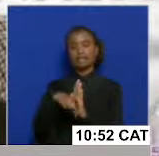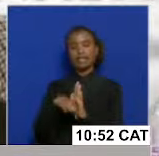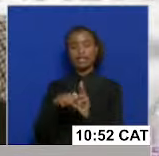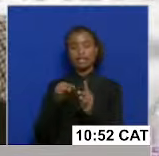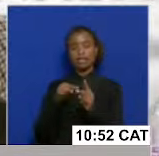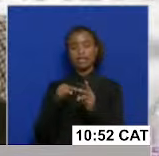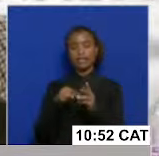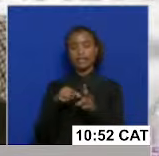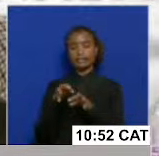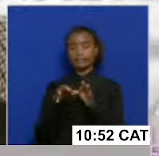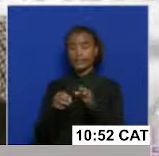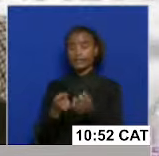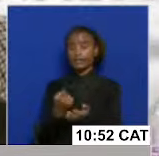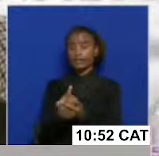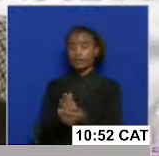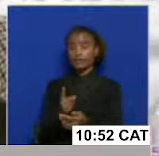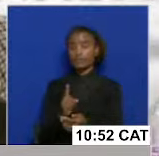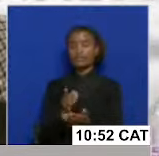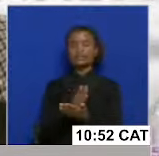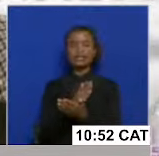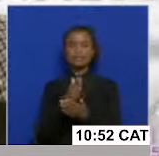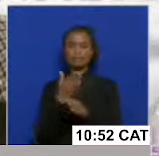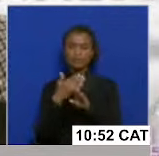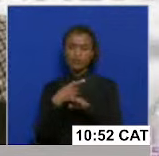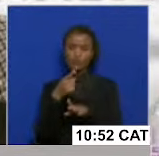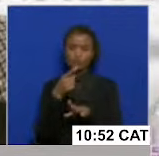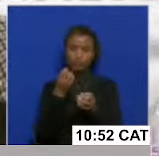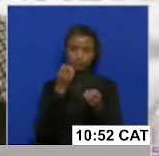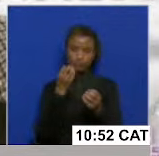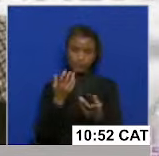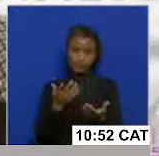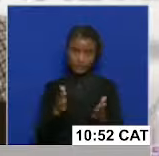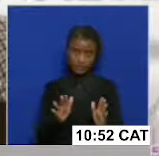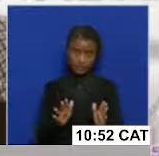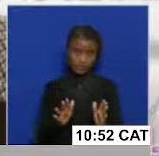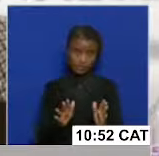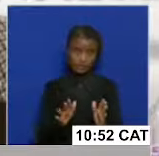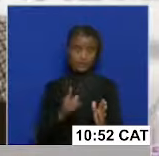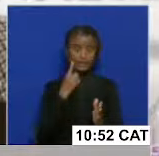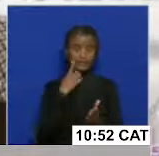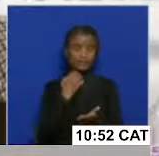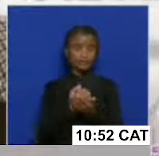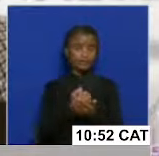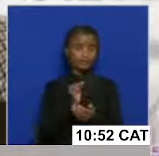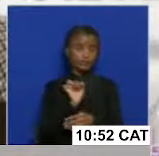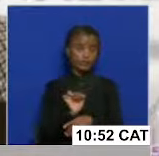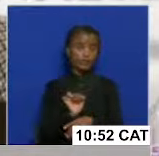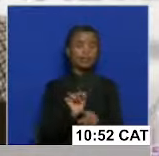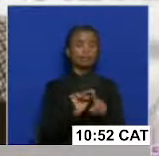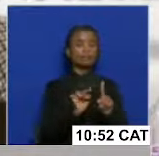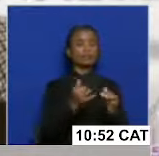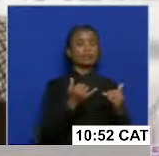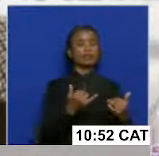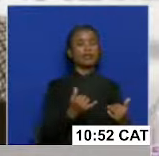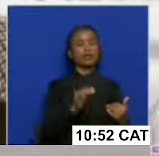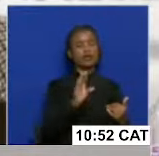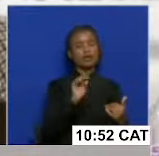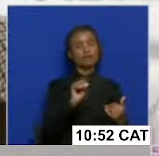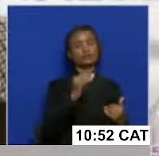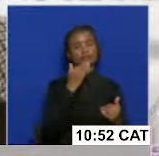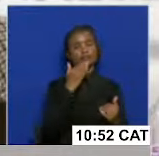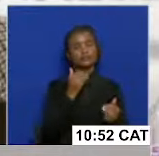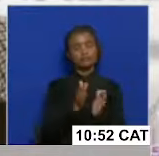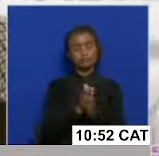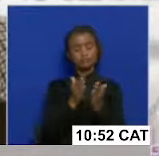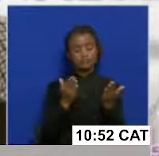already covered some of it in your evidence, but I'm going to ask you to look at paragraph 6 on